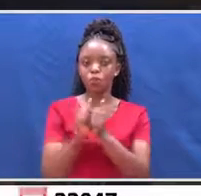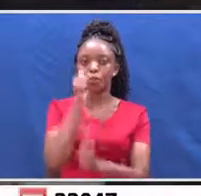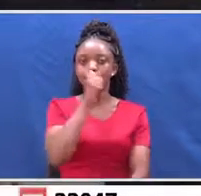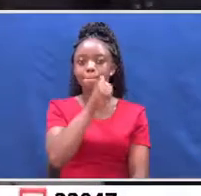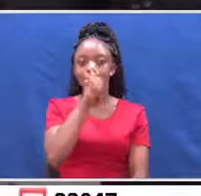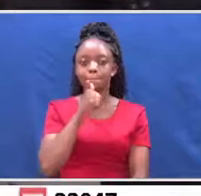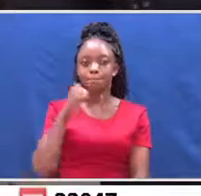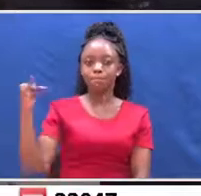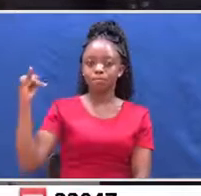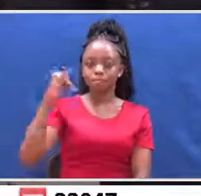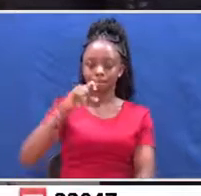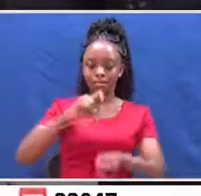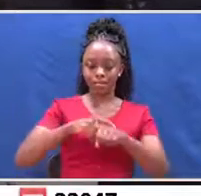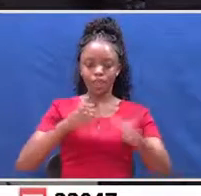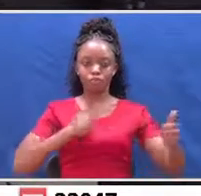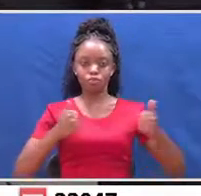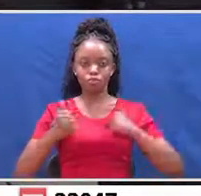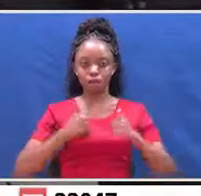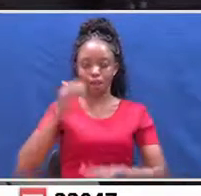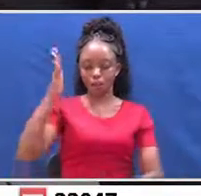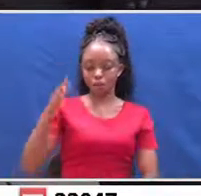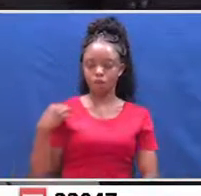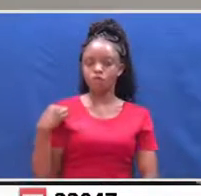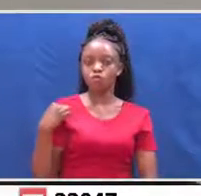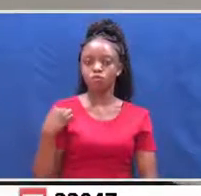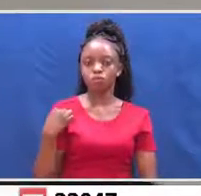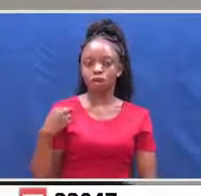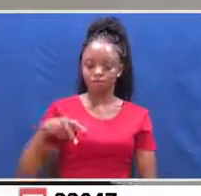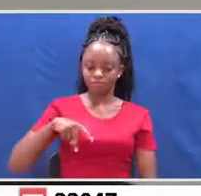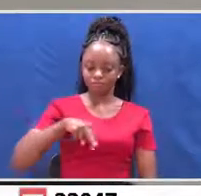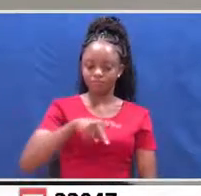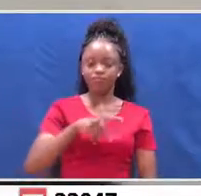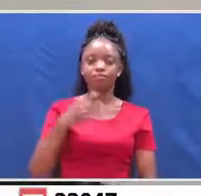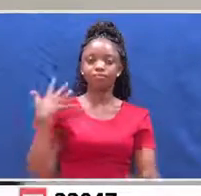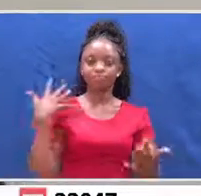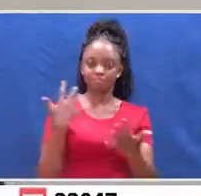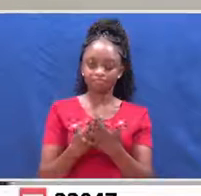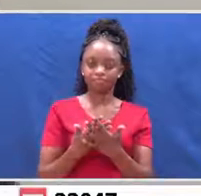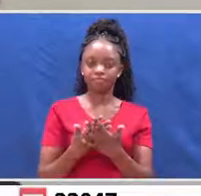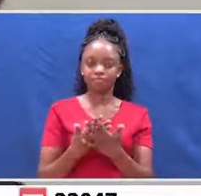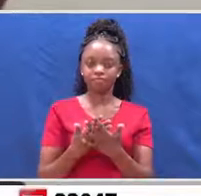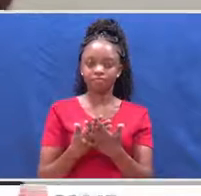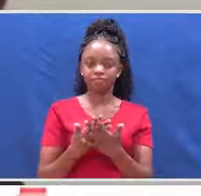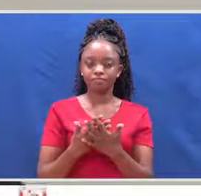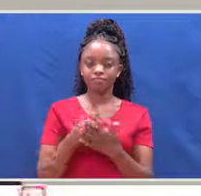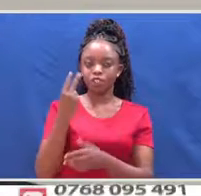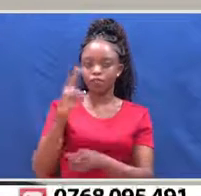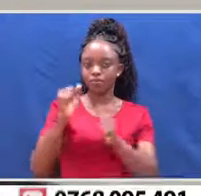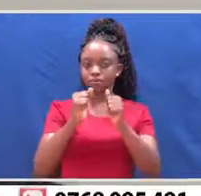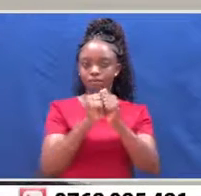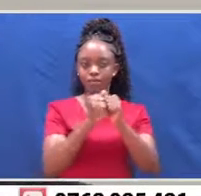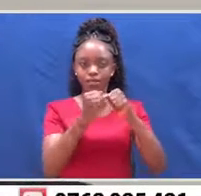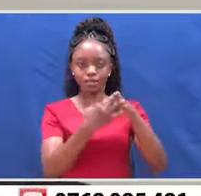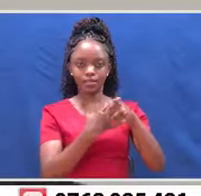plane landed in Rwanda and he voluntarily alighted, he was placed under arrest pursuant to a